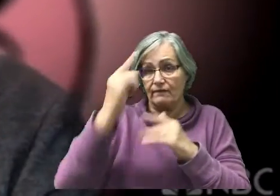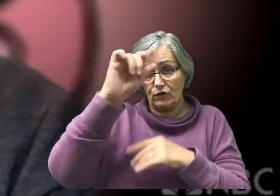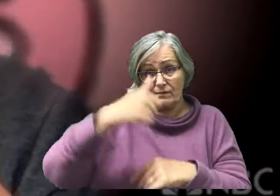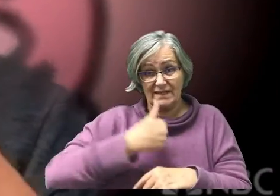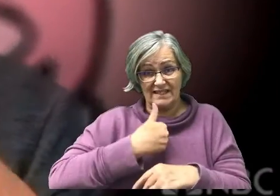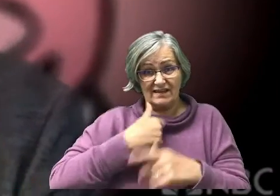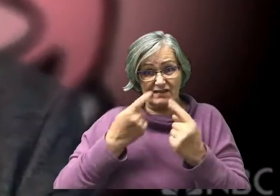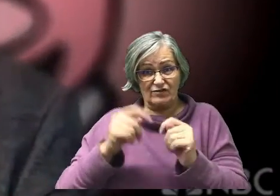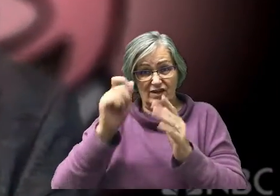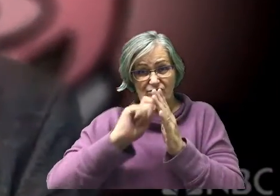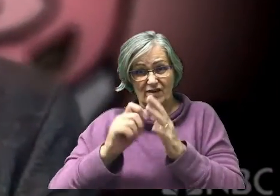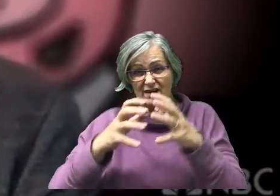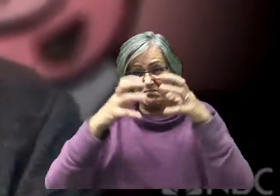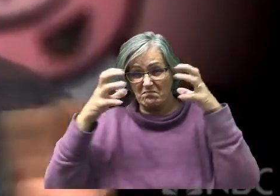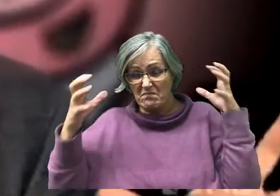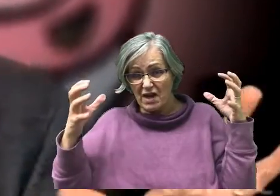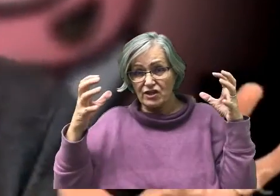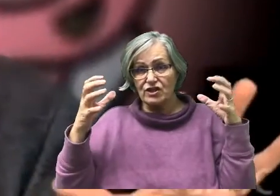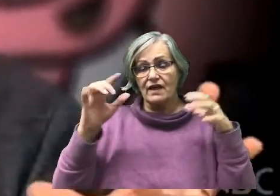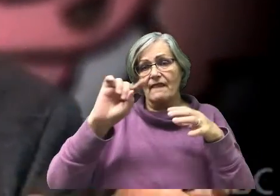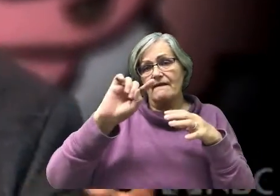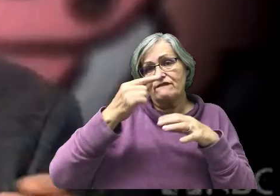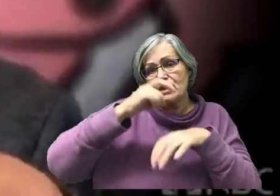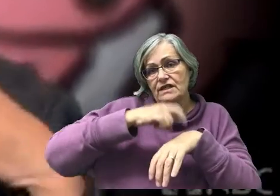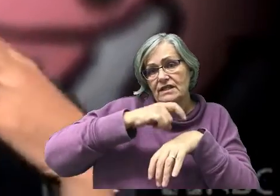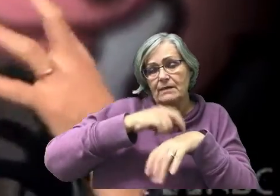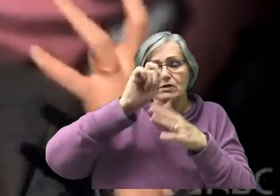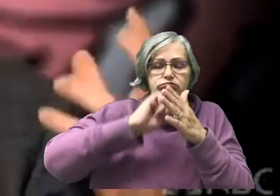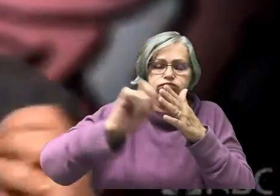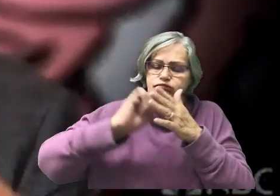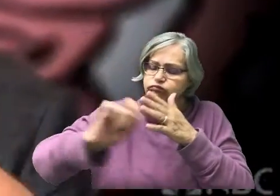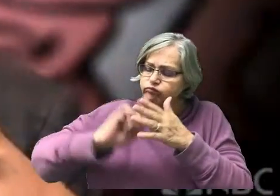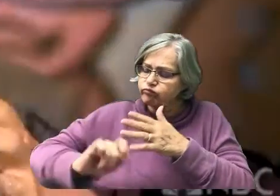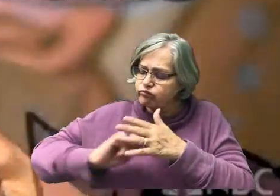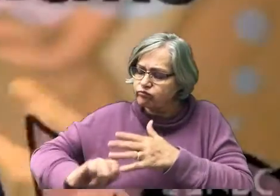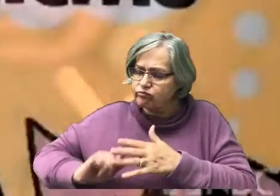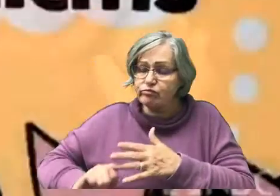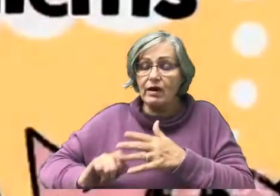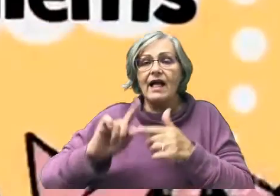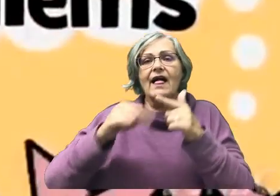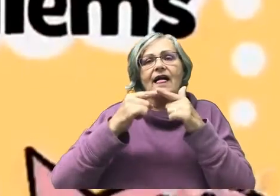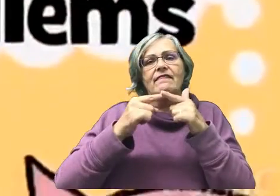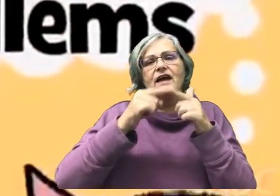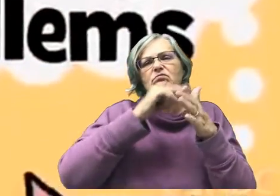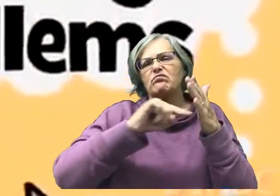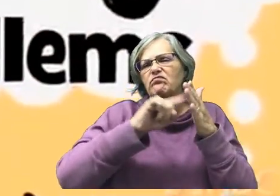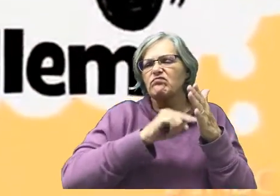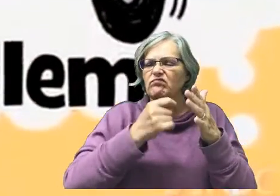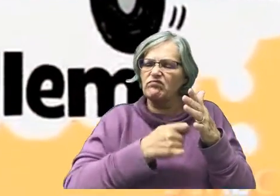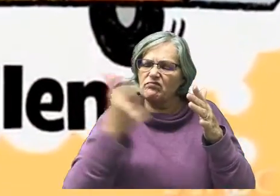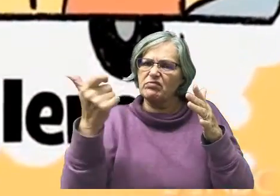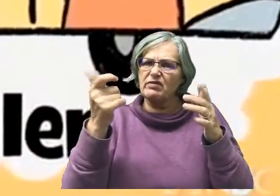for myself, I try to write as much as possible in a first draft or when I'm drawing, and then from then on it's